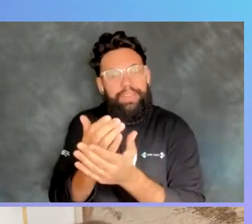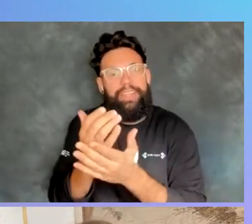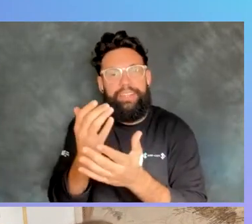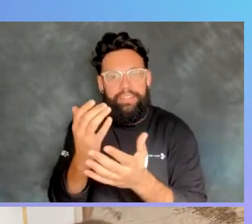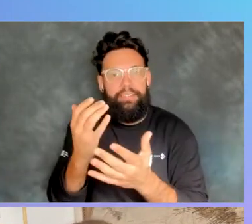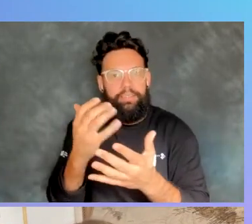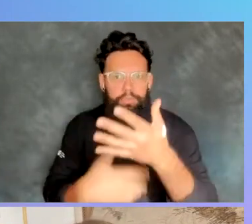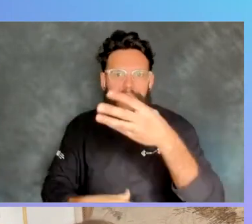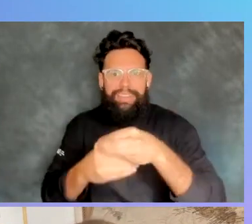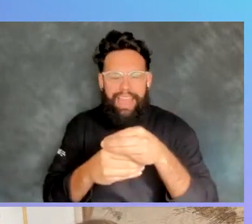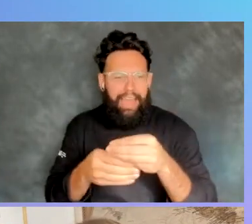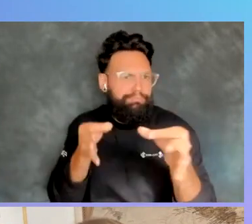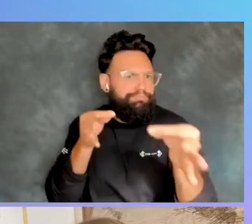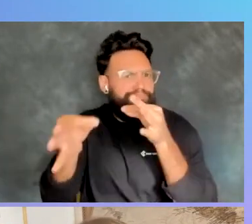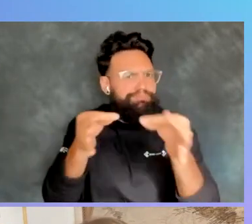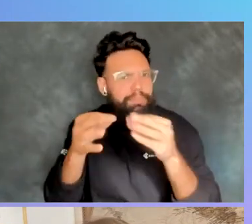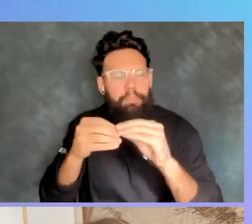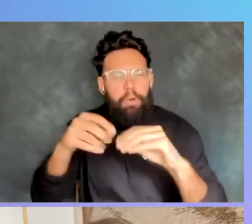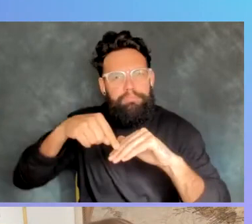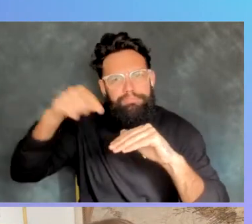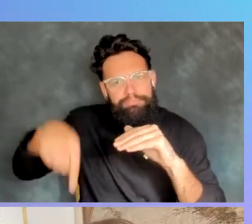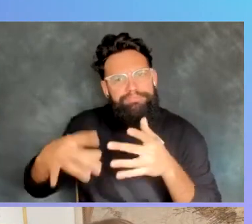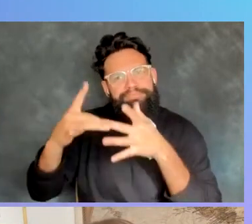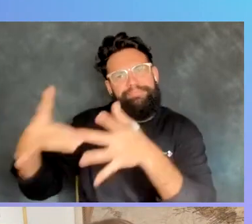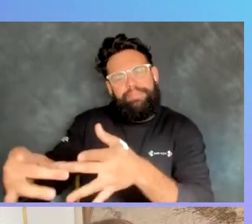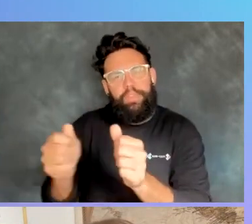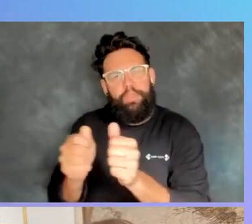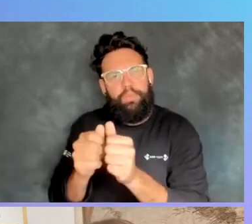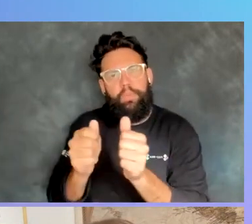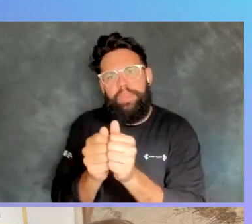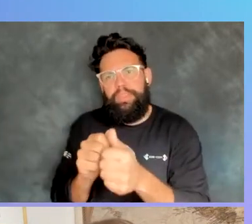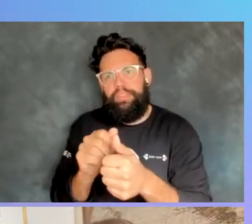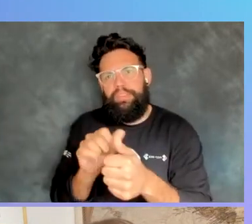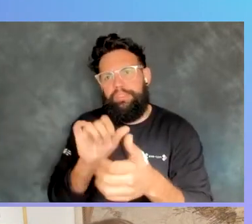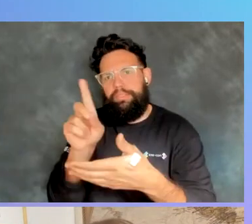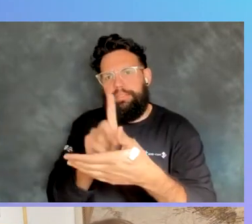with this tactile sensory modality.